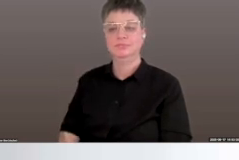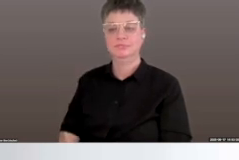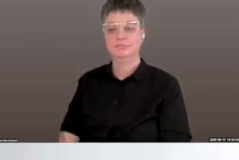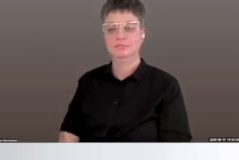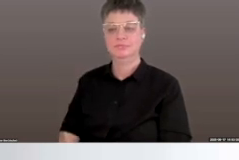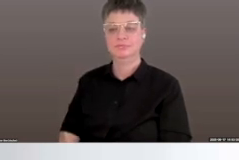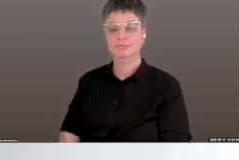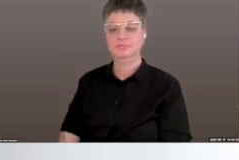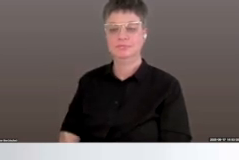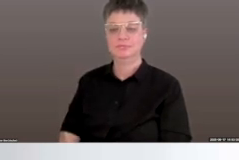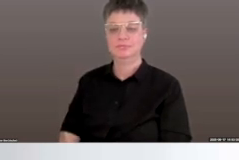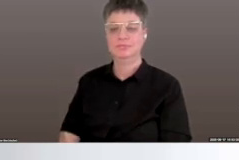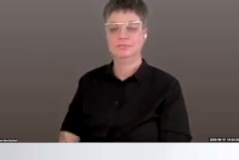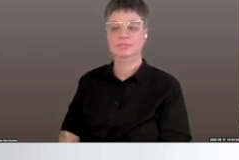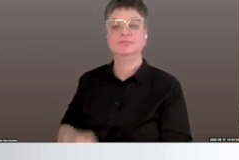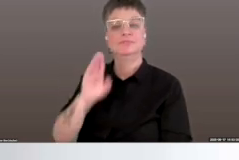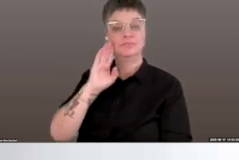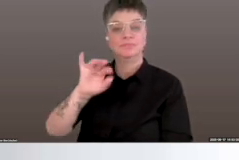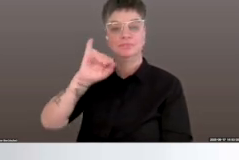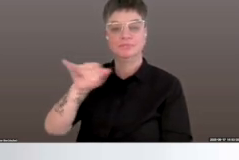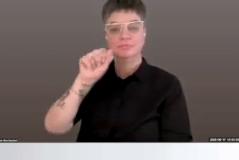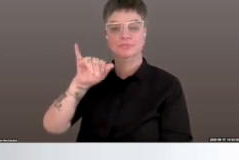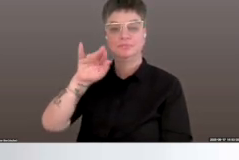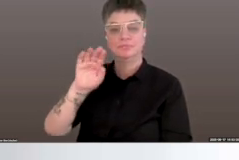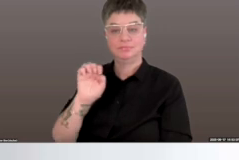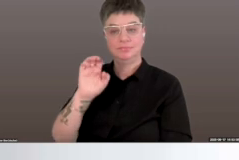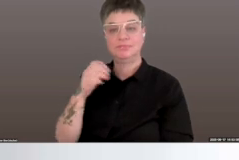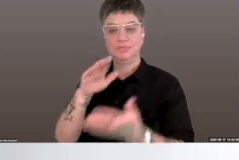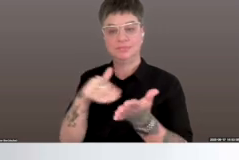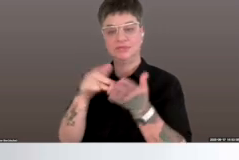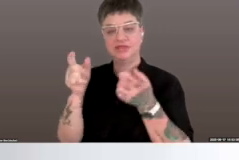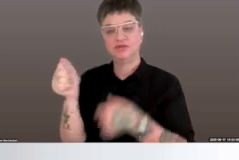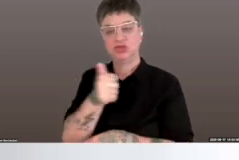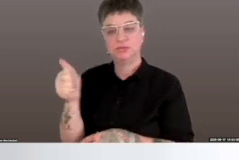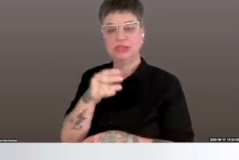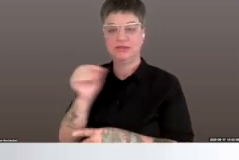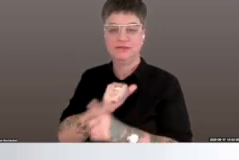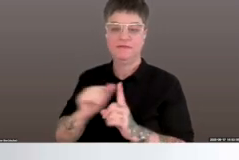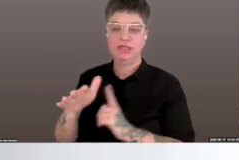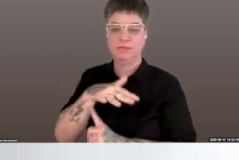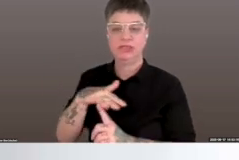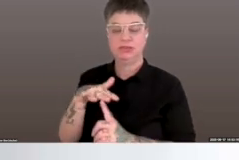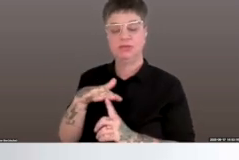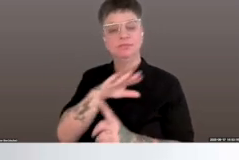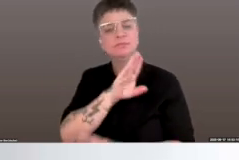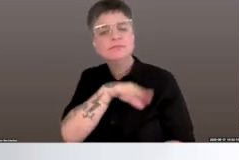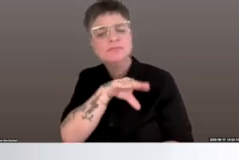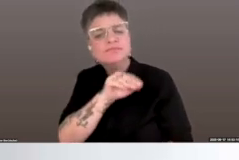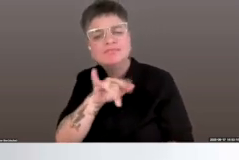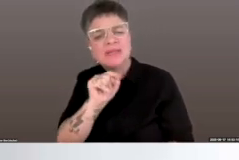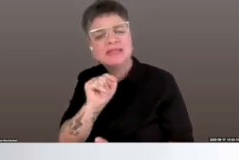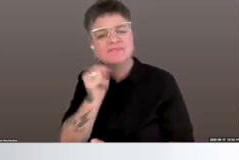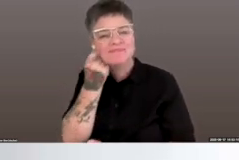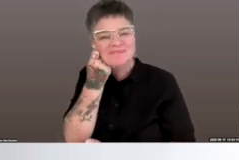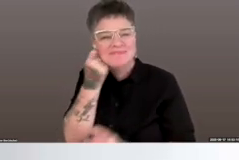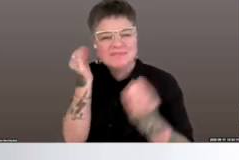Thank you. Jamie Levin with the Center for Transportation and the Environment. Matt, what's the latest thinking on,